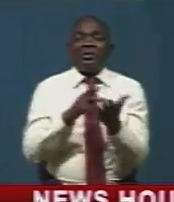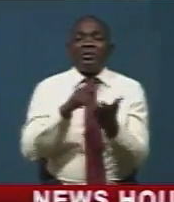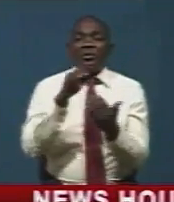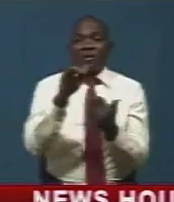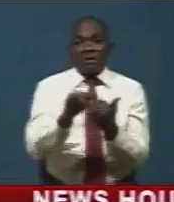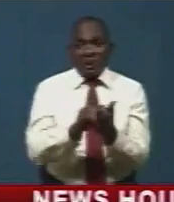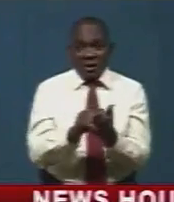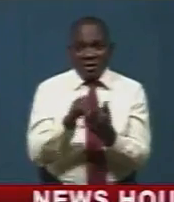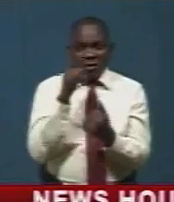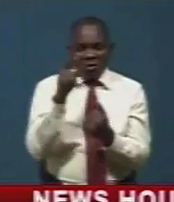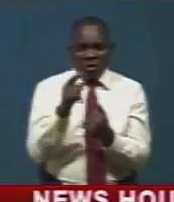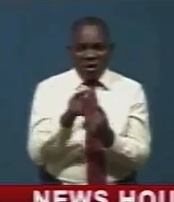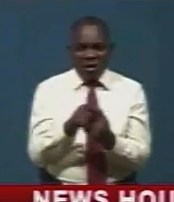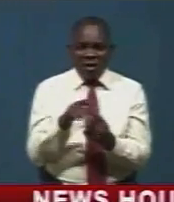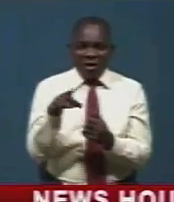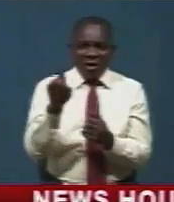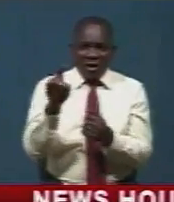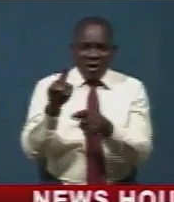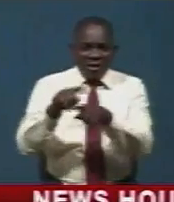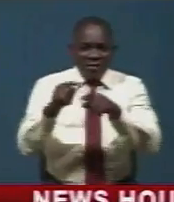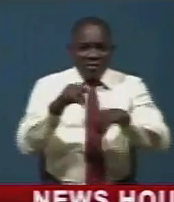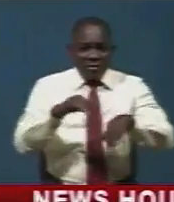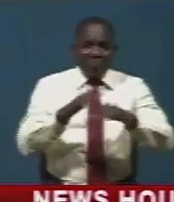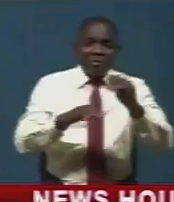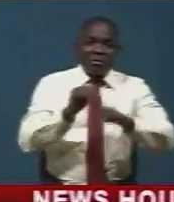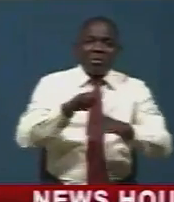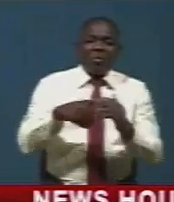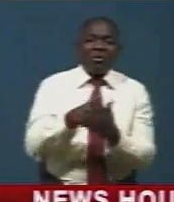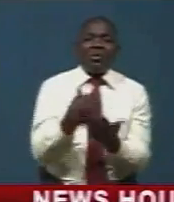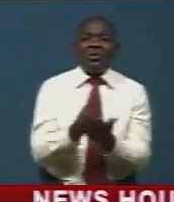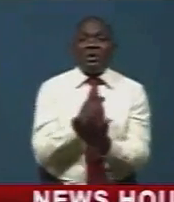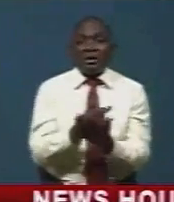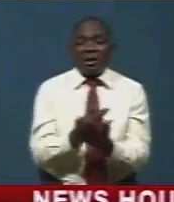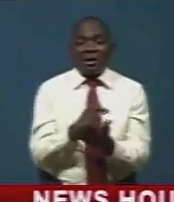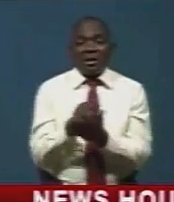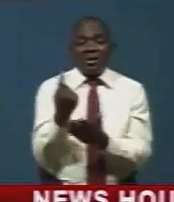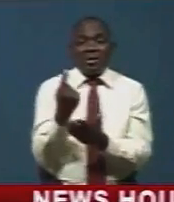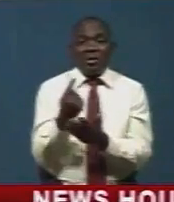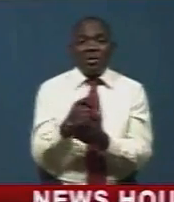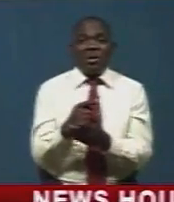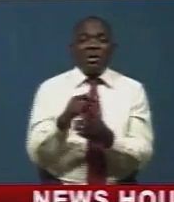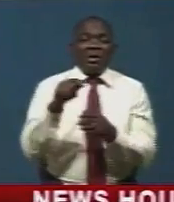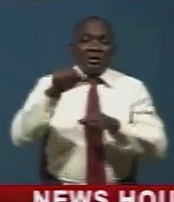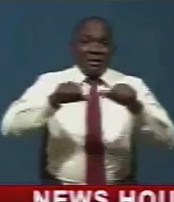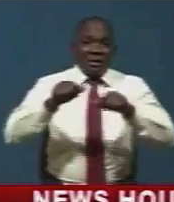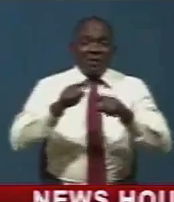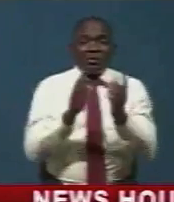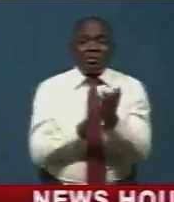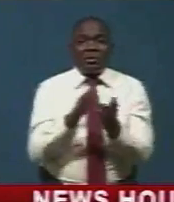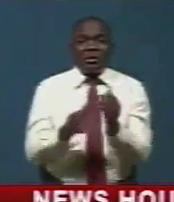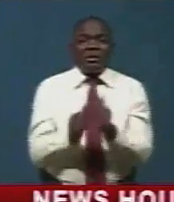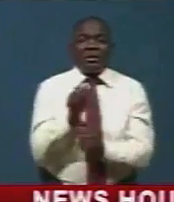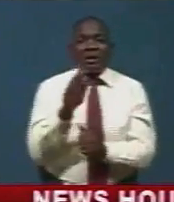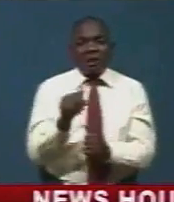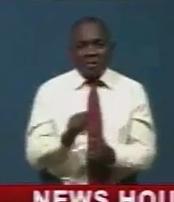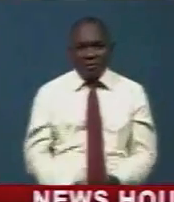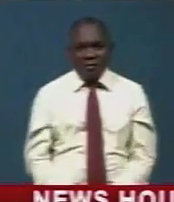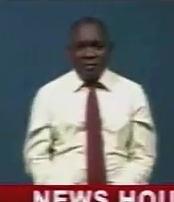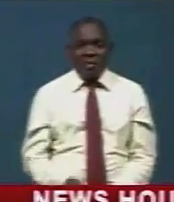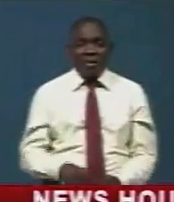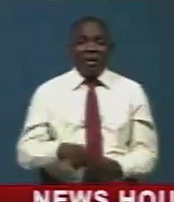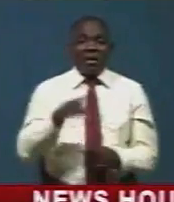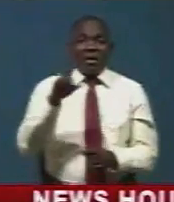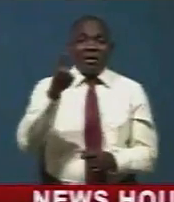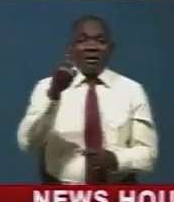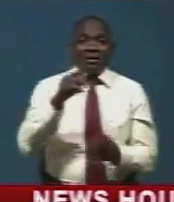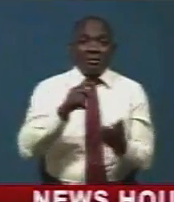is one of 8 under construction across the country and is the only pure science senior high school in Greater Accra. The